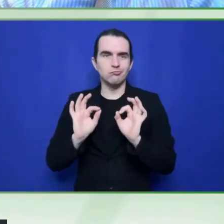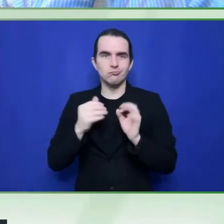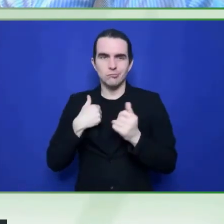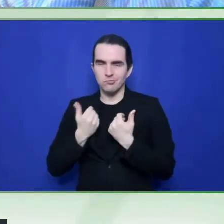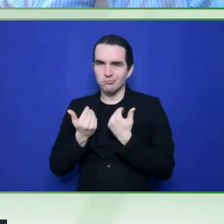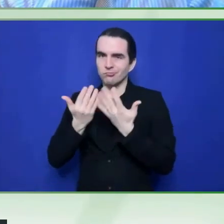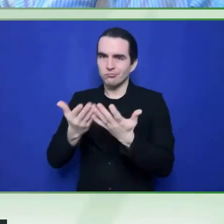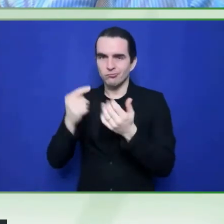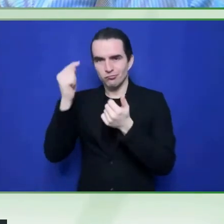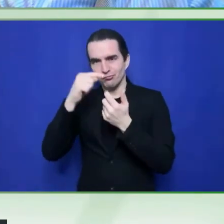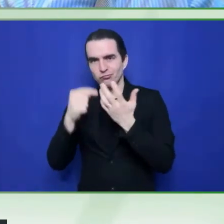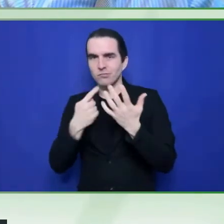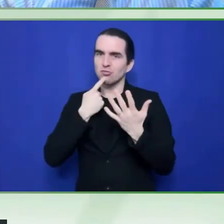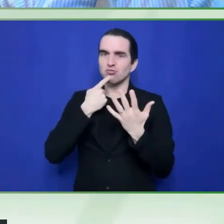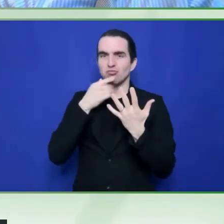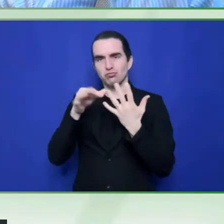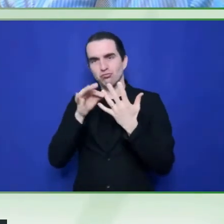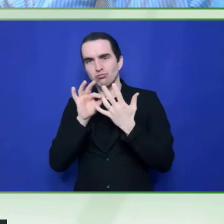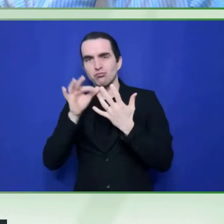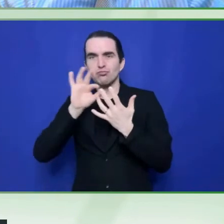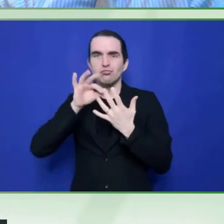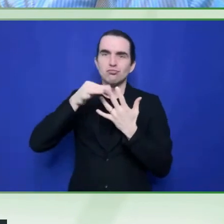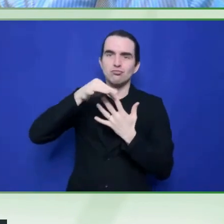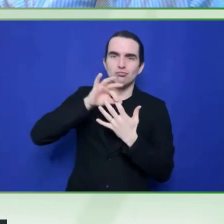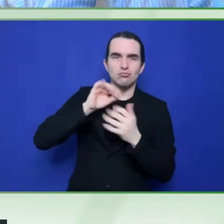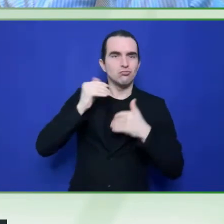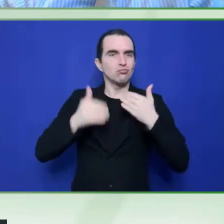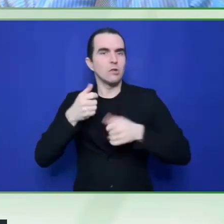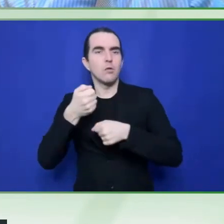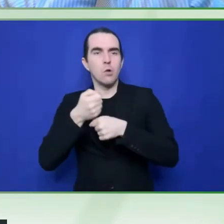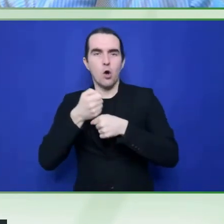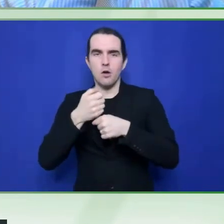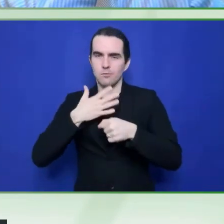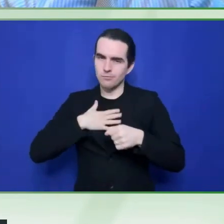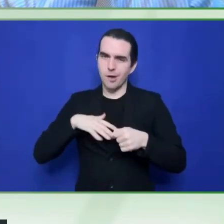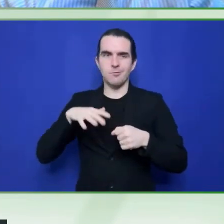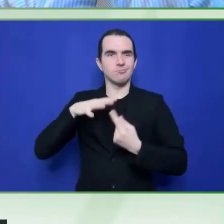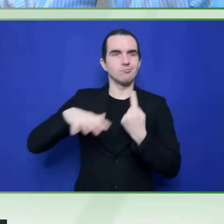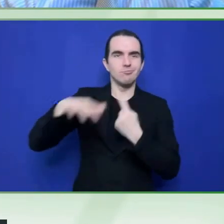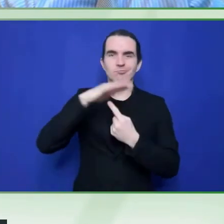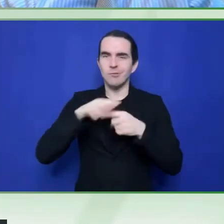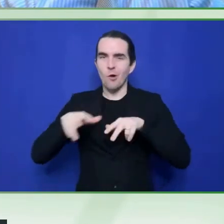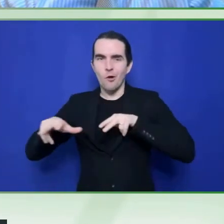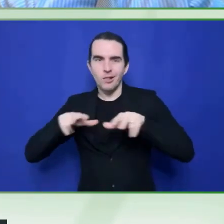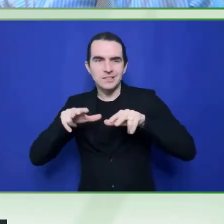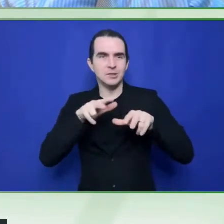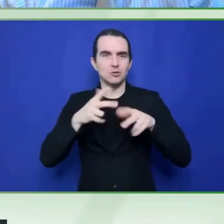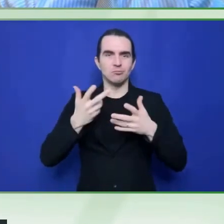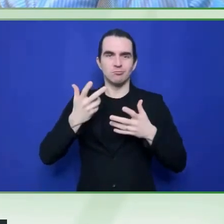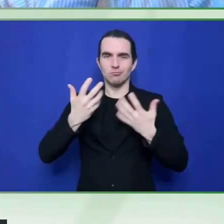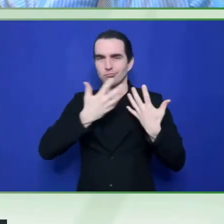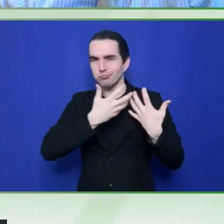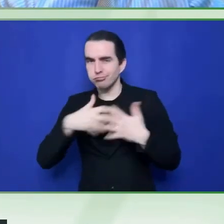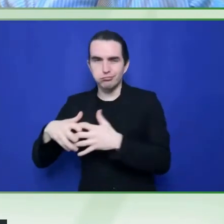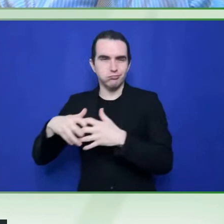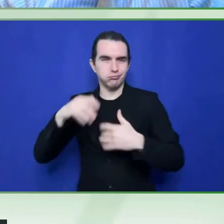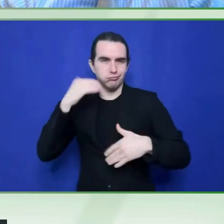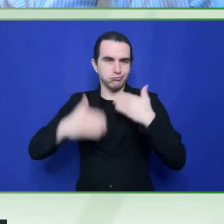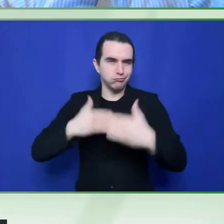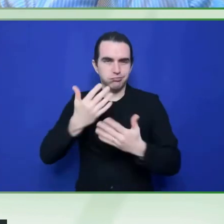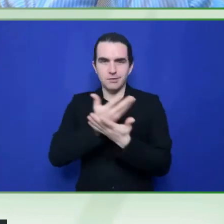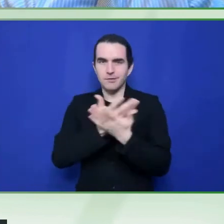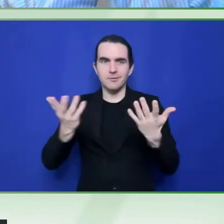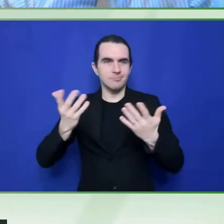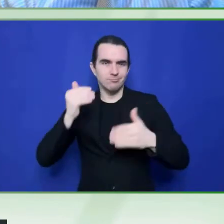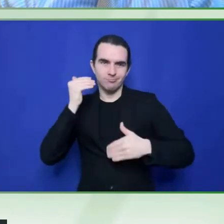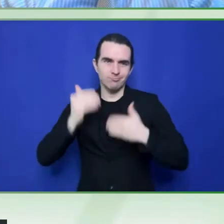working from the office. We have provided, as I said, we have provided enough digital tools to support our staff or hybrid working, and we continue